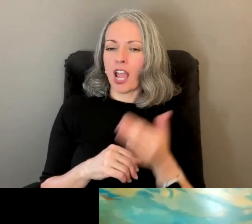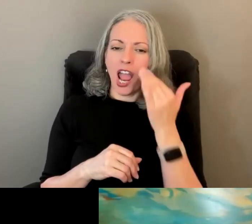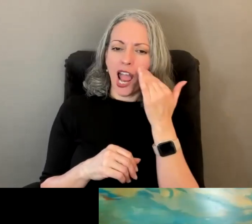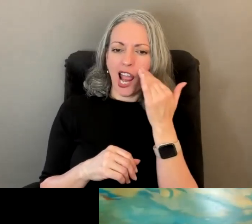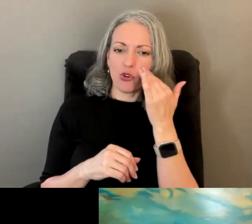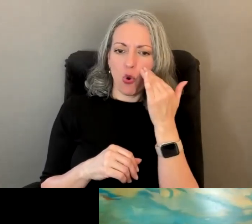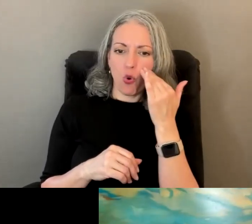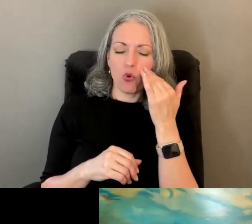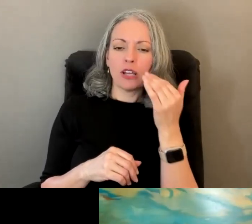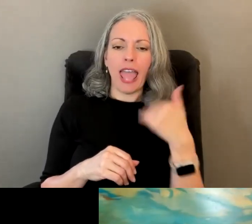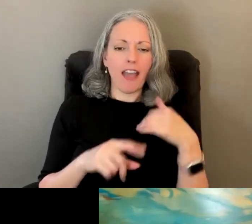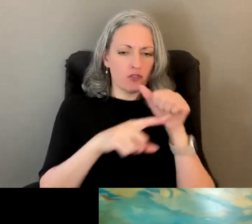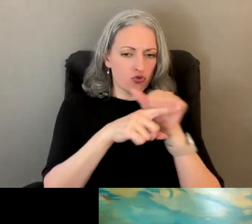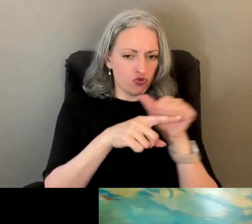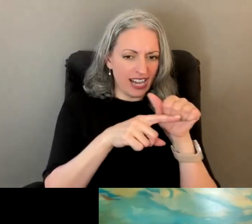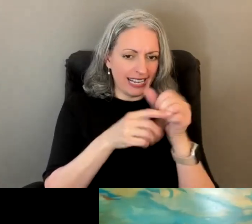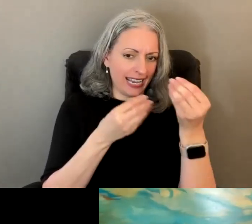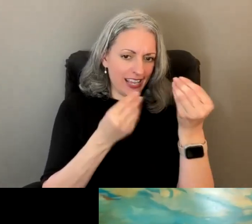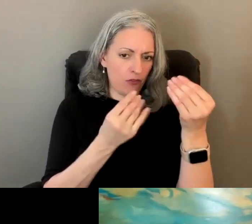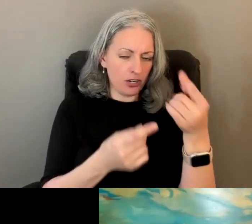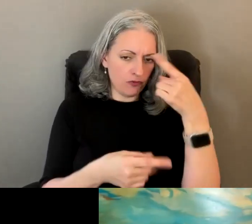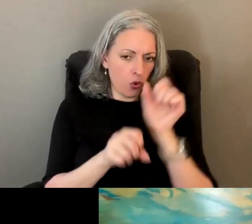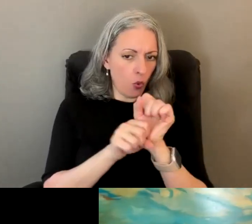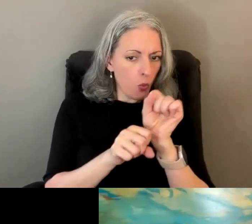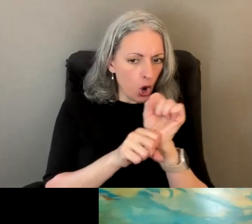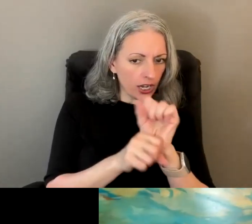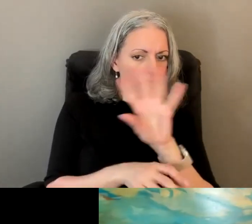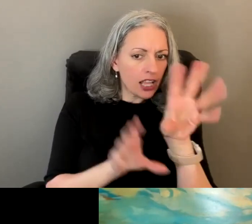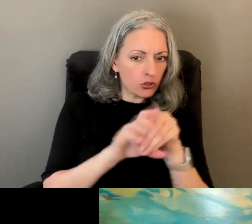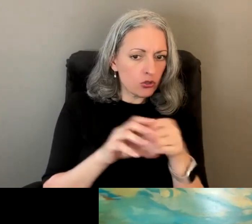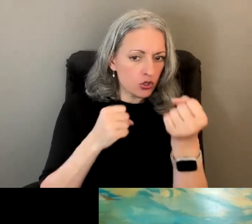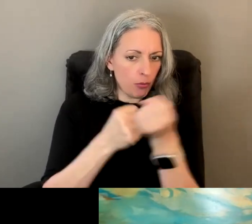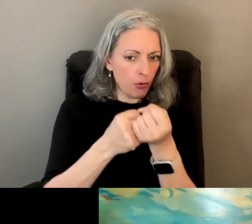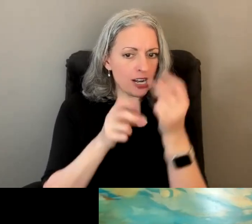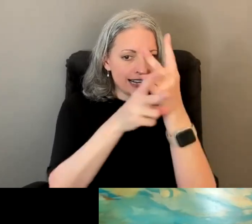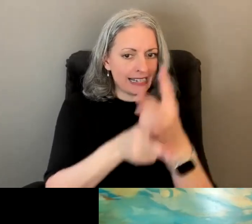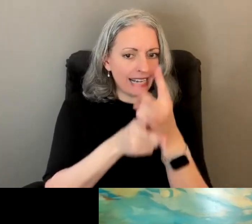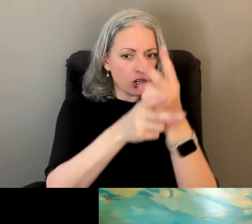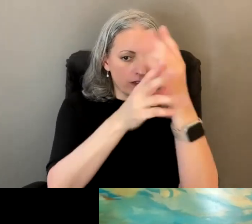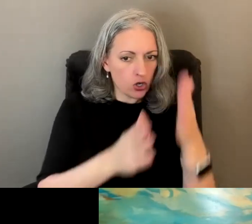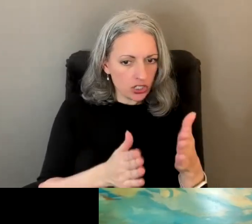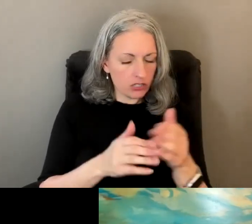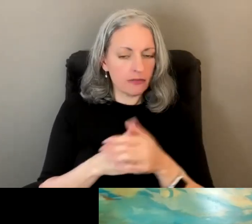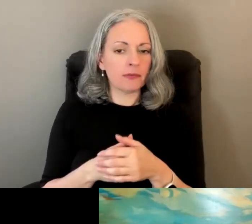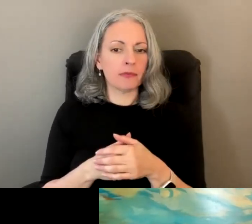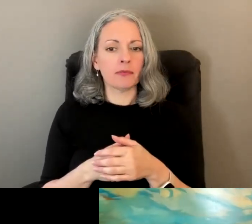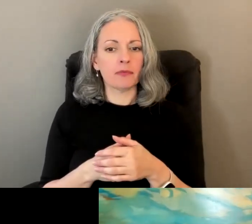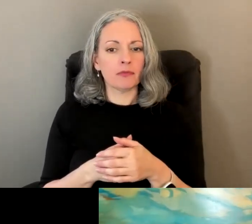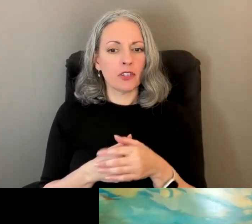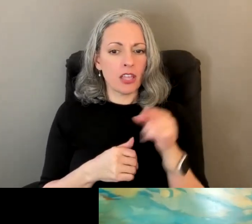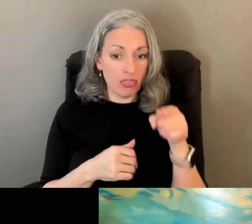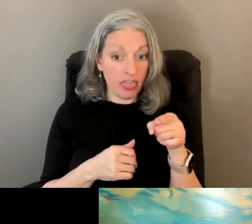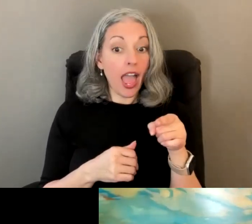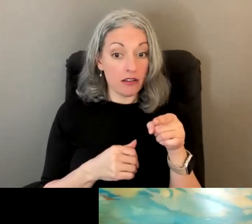great training materials for workforce development, including supportive caregivers. And are those, even though that